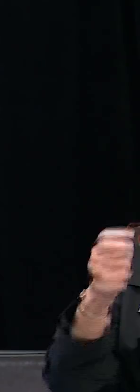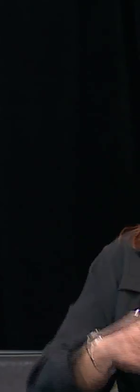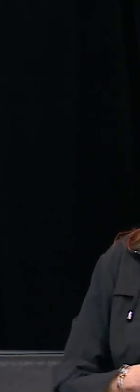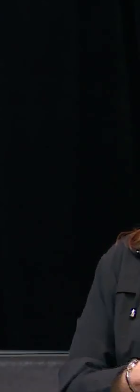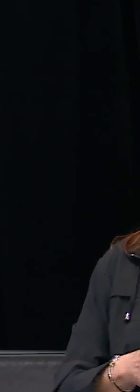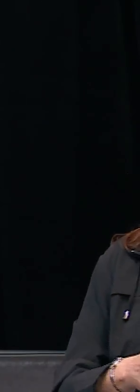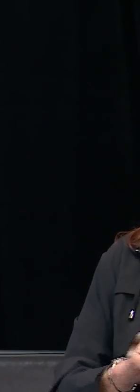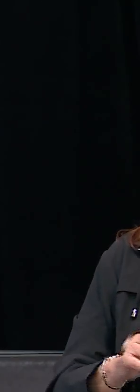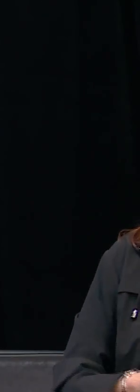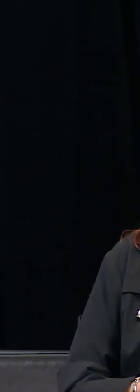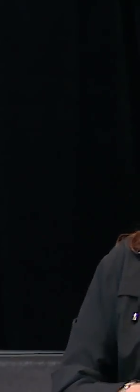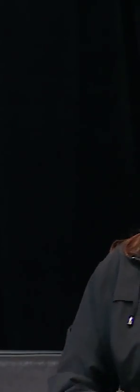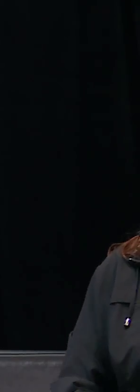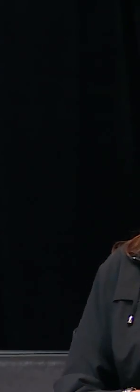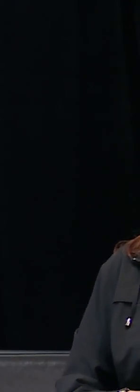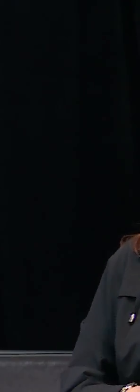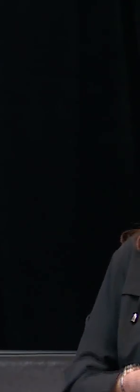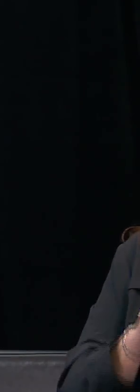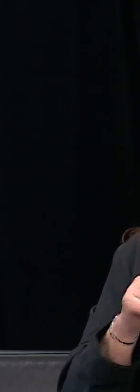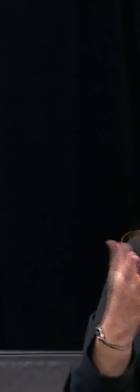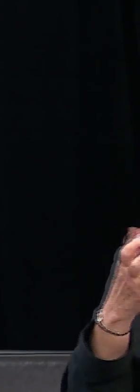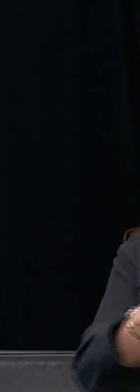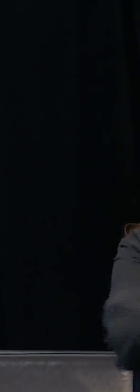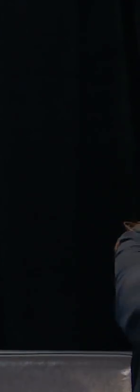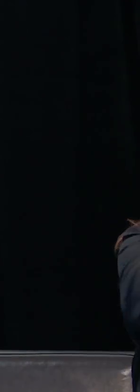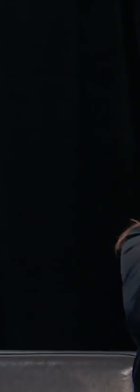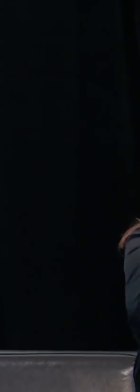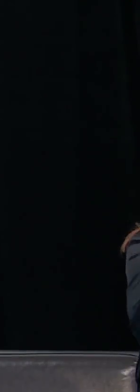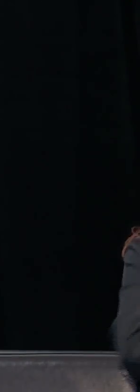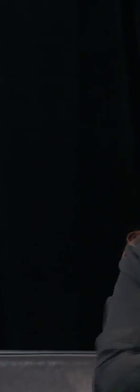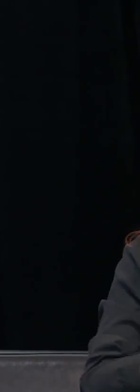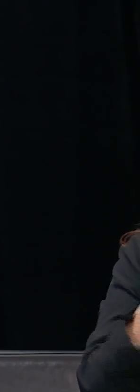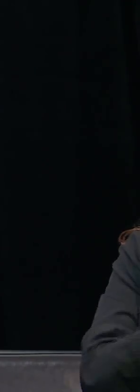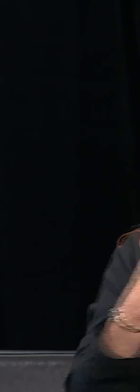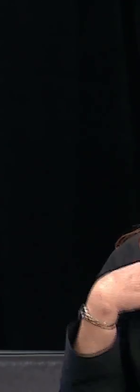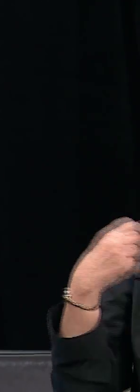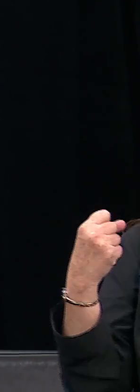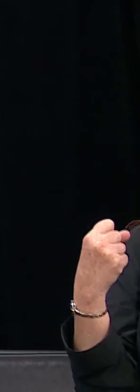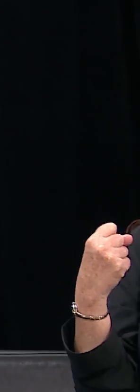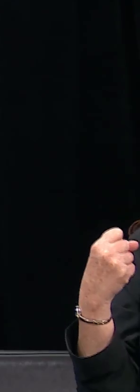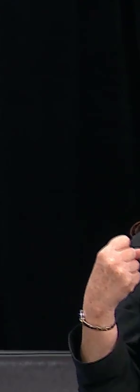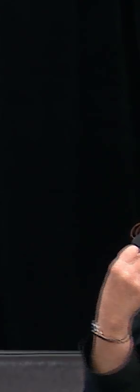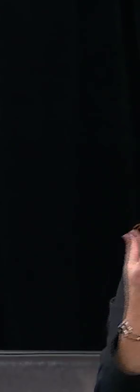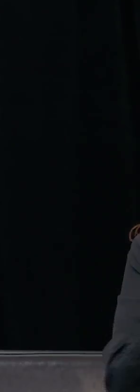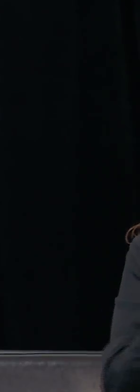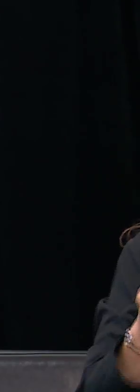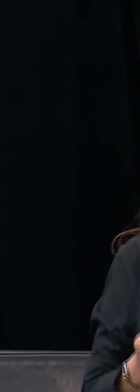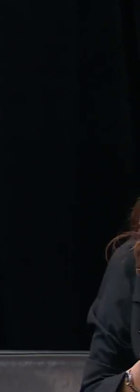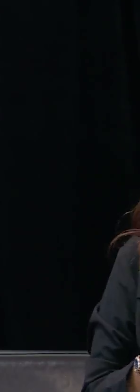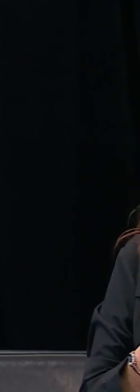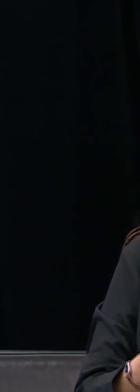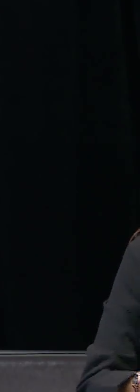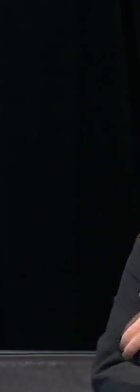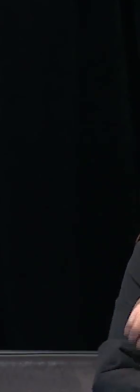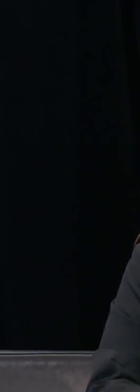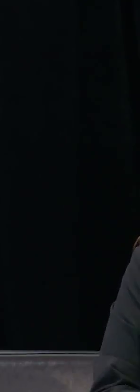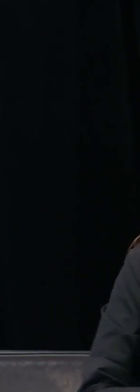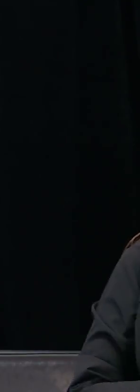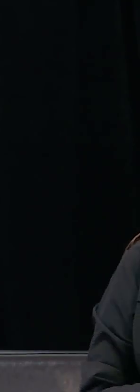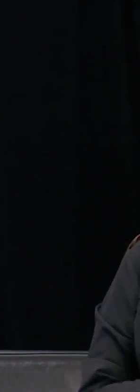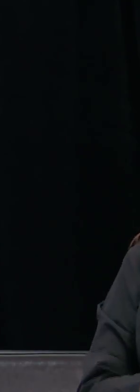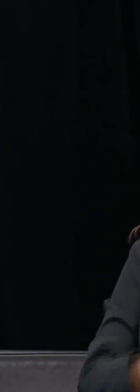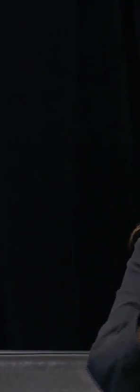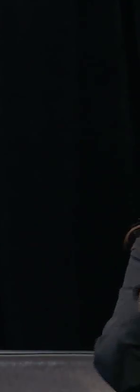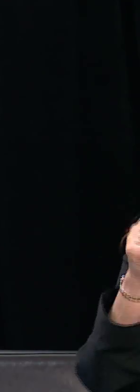situations sometimes. And that's why we call them pioneers. They're the boldest ones. We want to support them. We want to empower them so that in